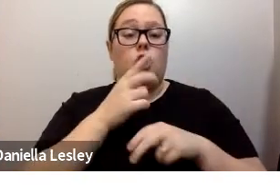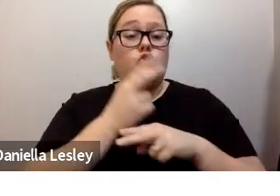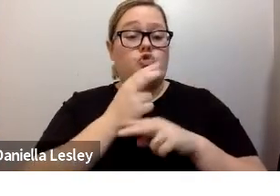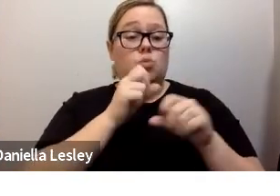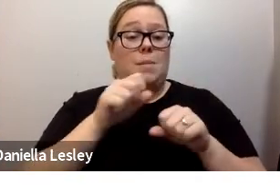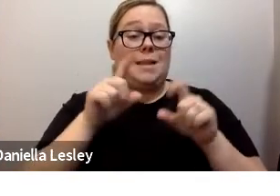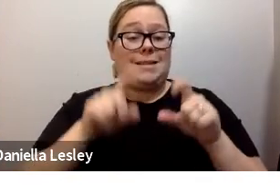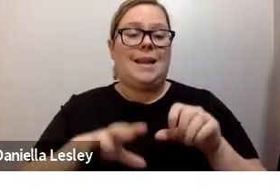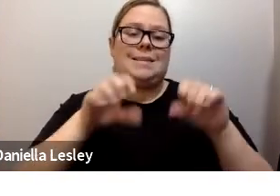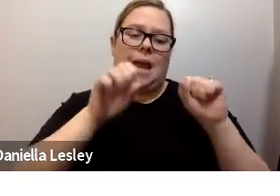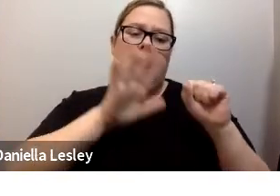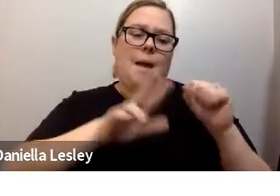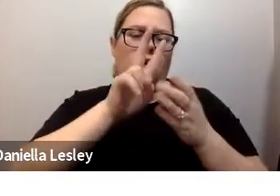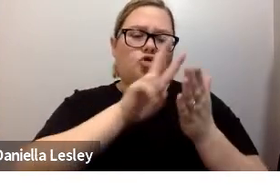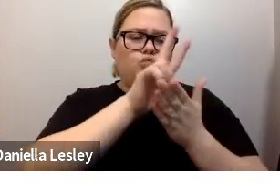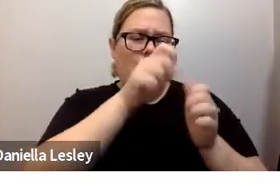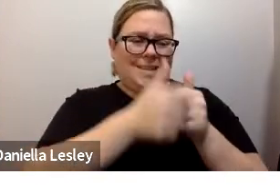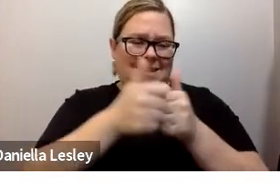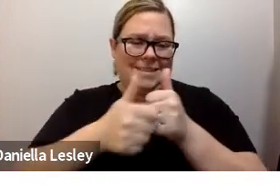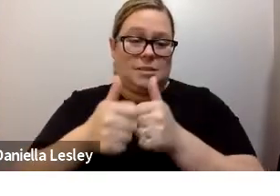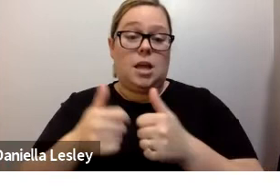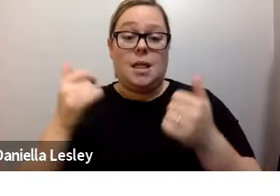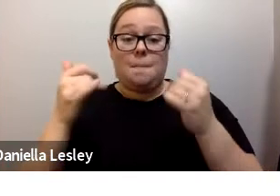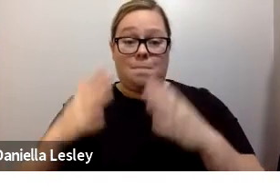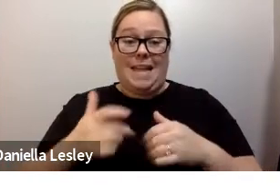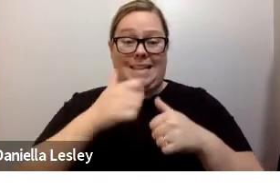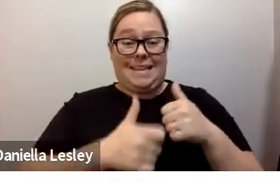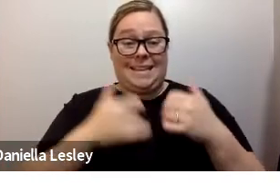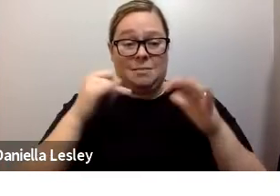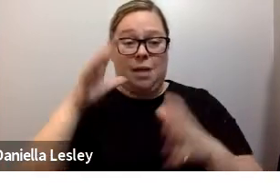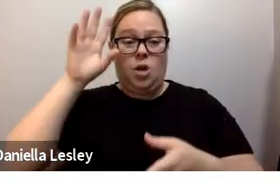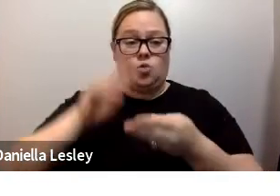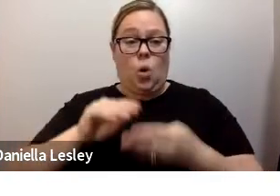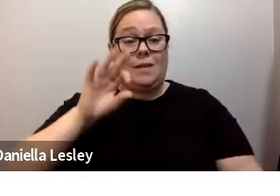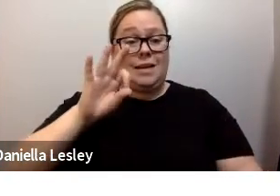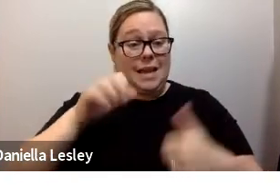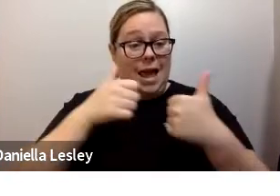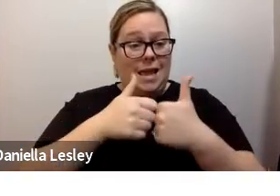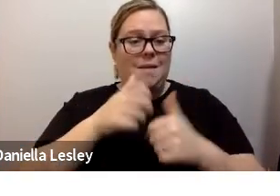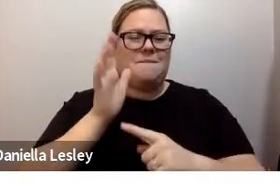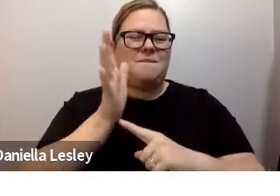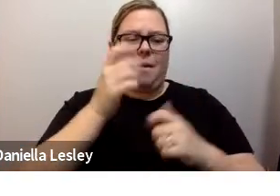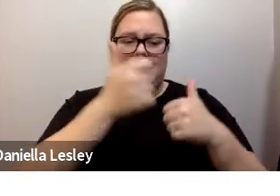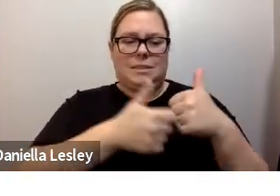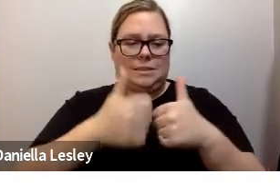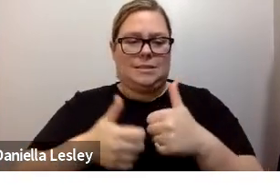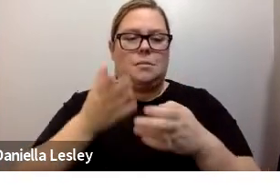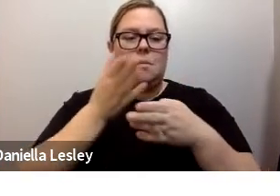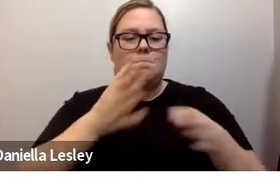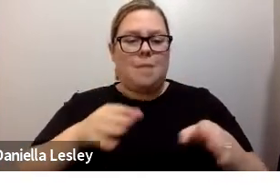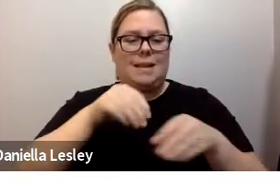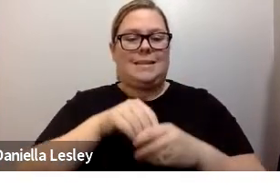taking about 2 hours. We have the players each play a total of 9 games, 5 minutes each, split amongst the 2